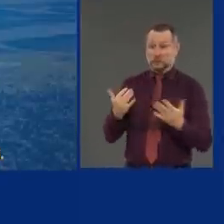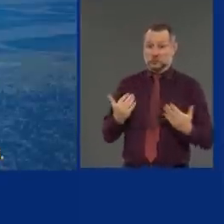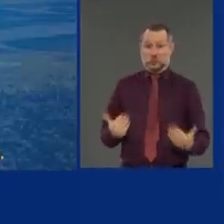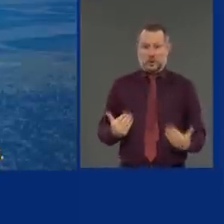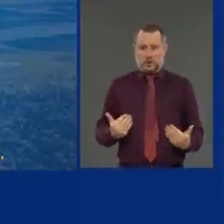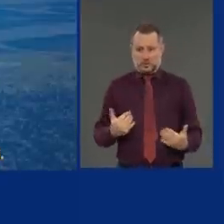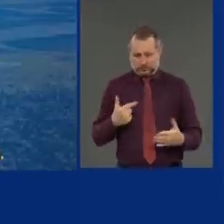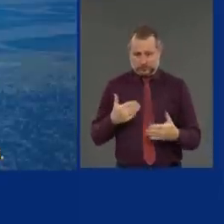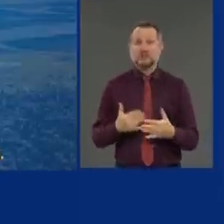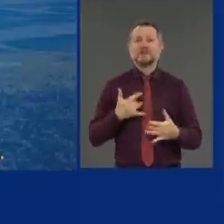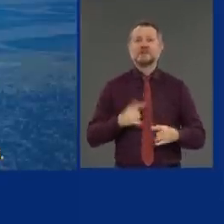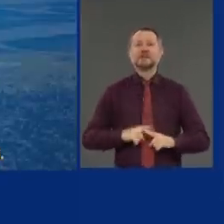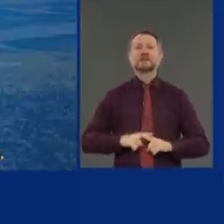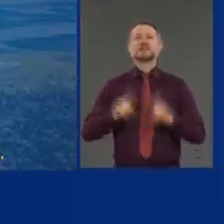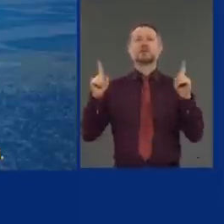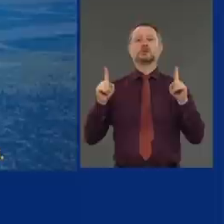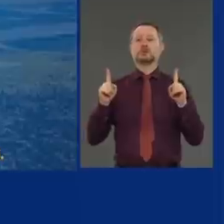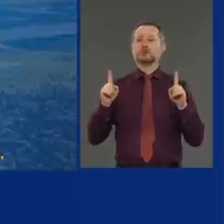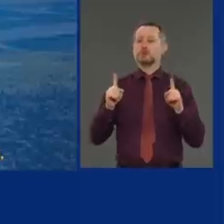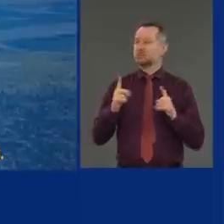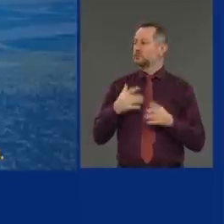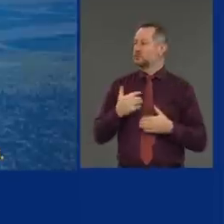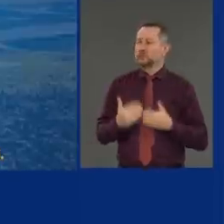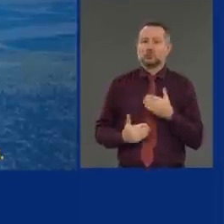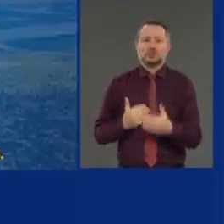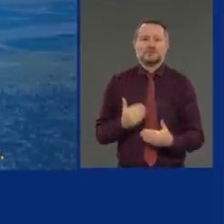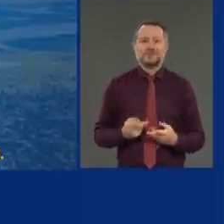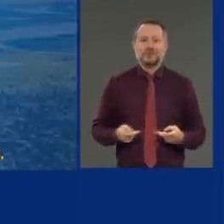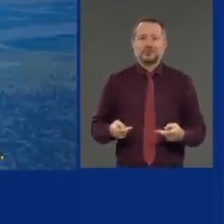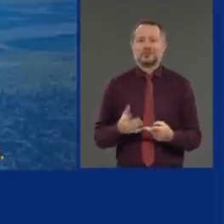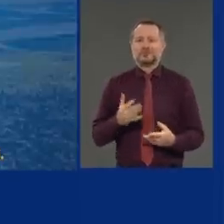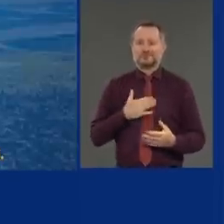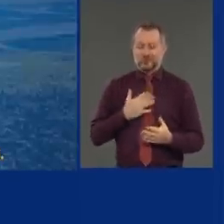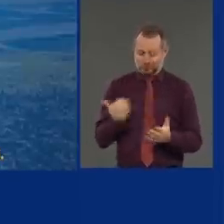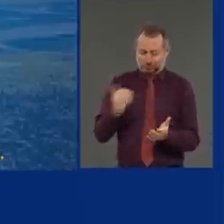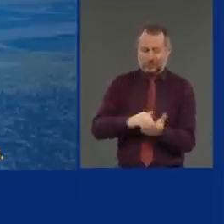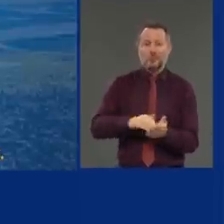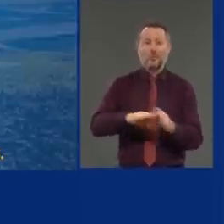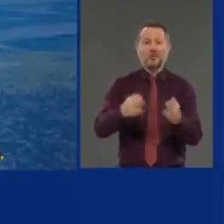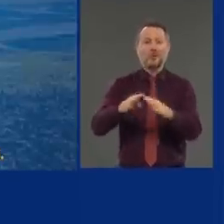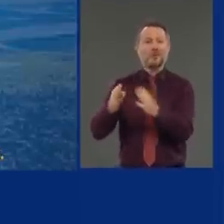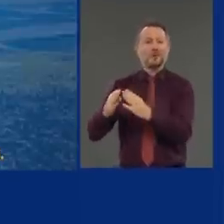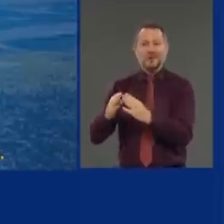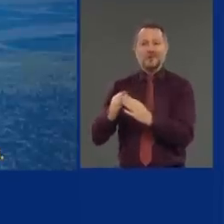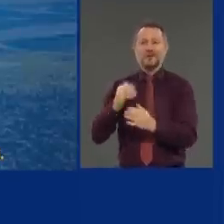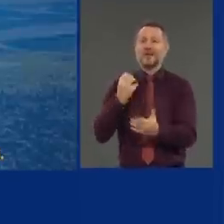of reopening the economy and moving forward on that. And that's an